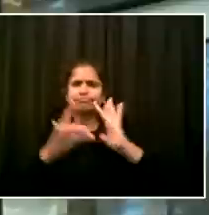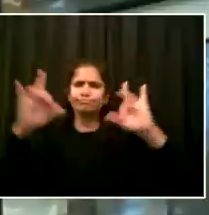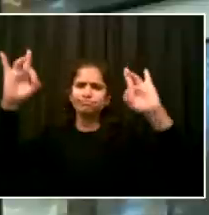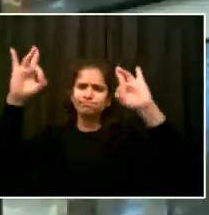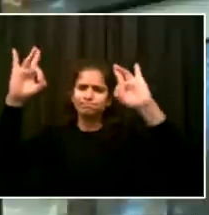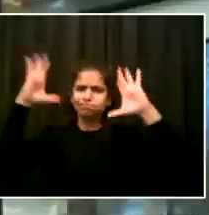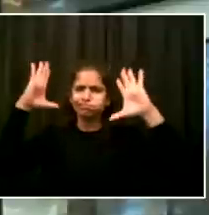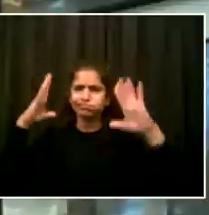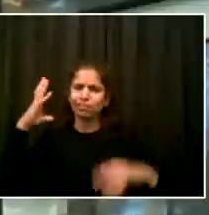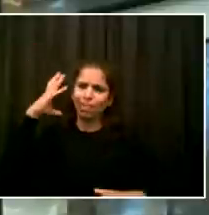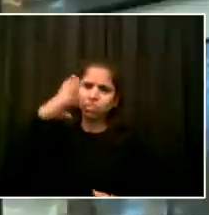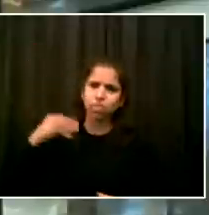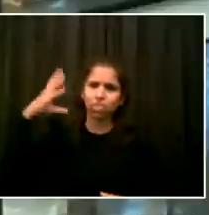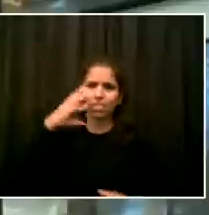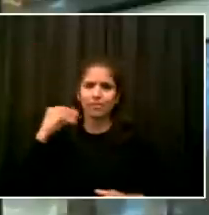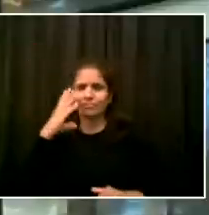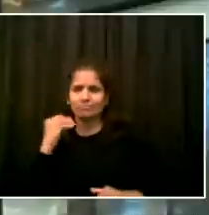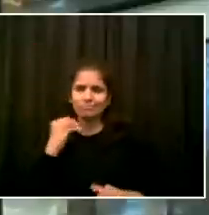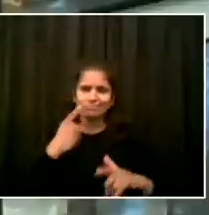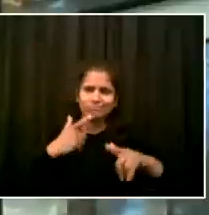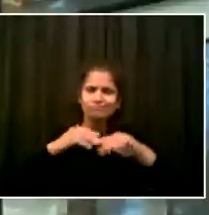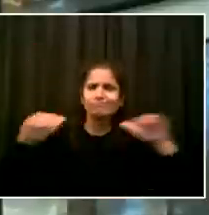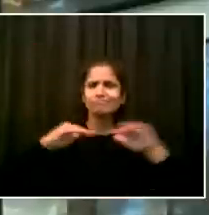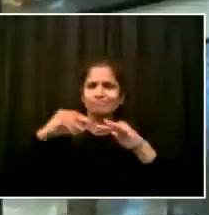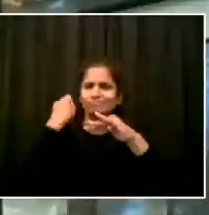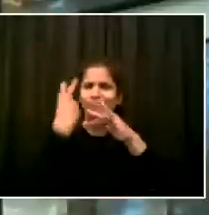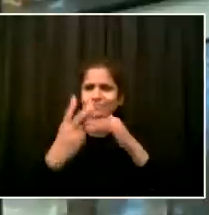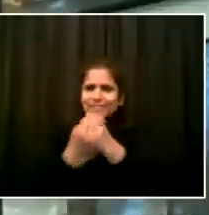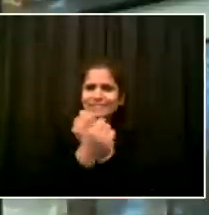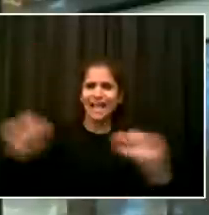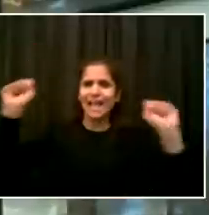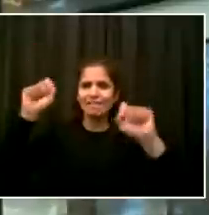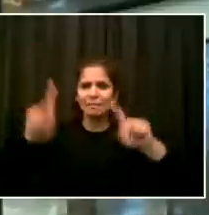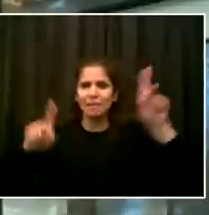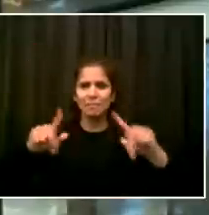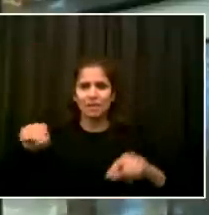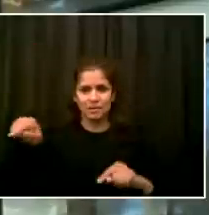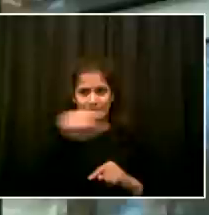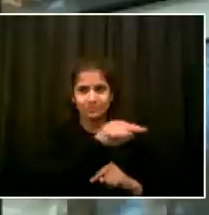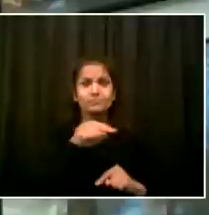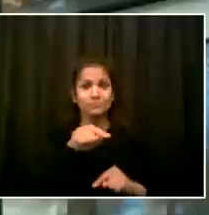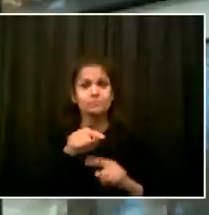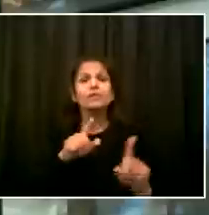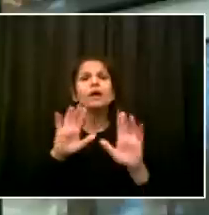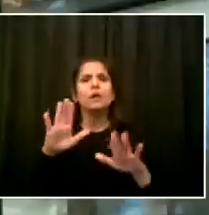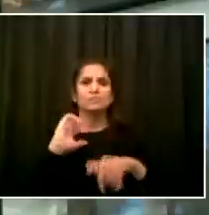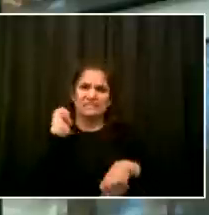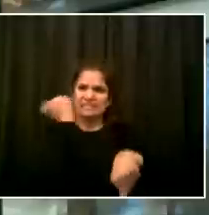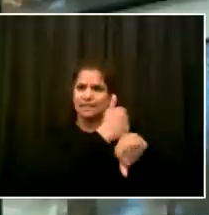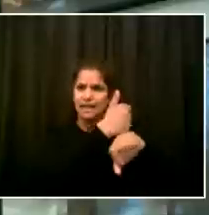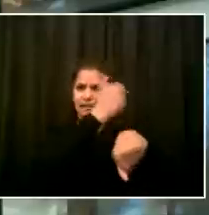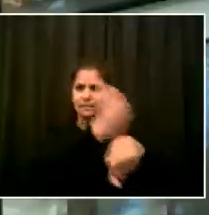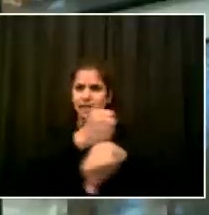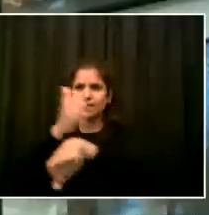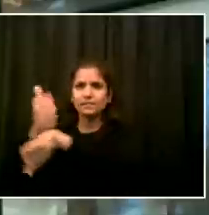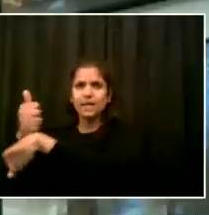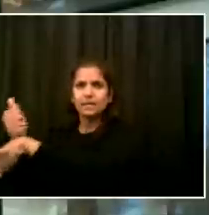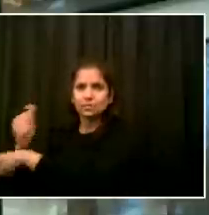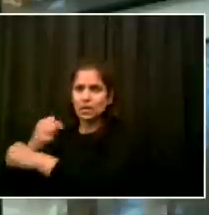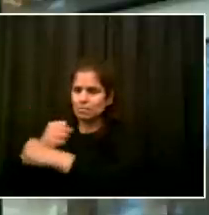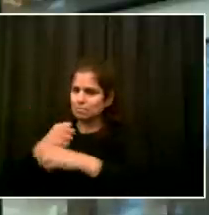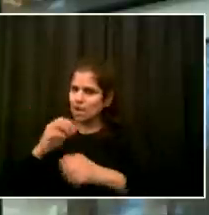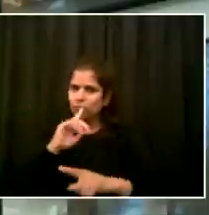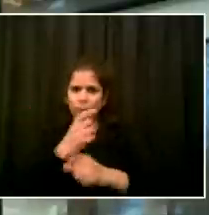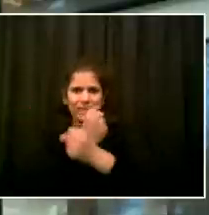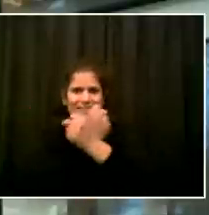our training for the lifeguards. Rather than having it at one location at pool, we've now established several locations so that they can social distance as